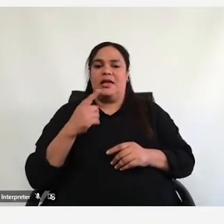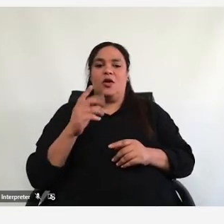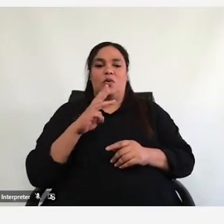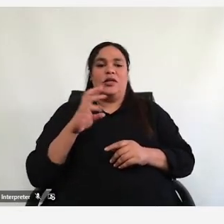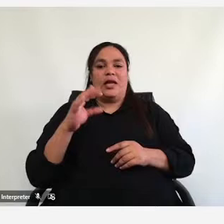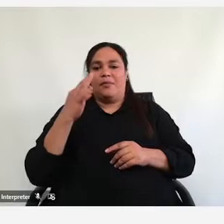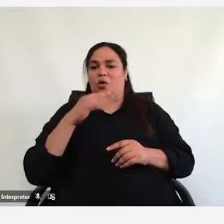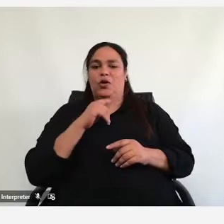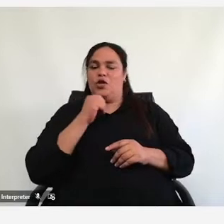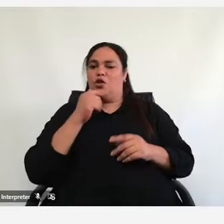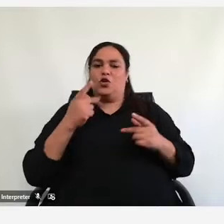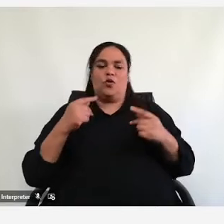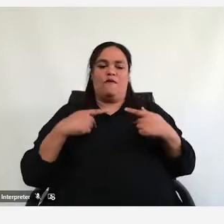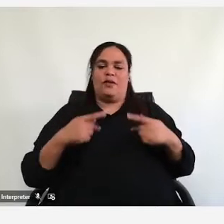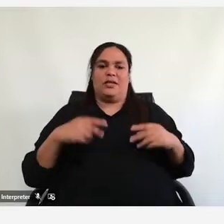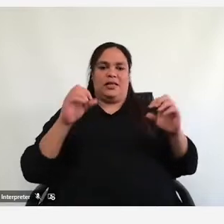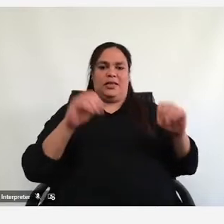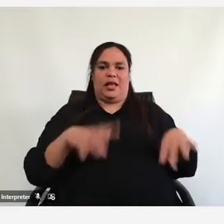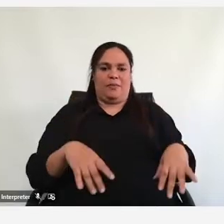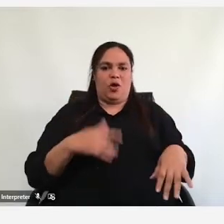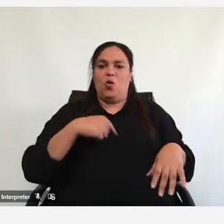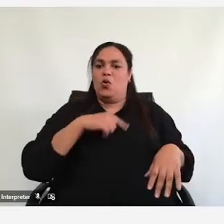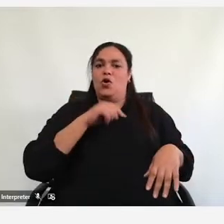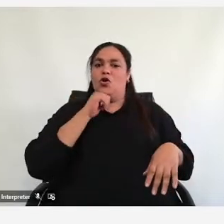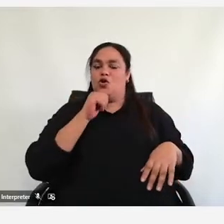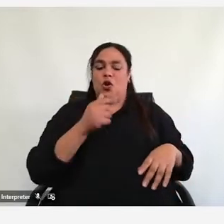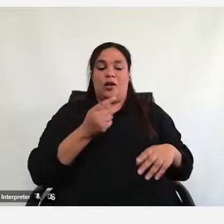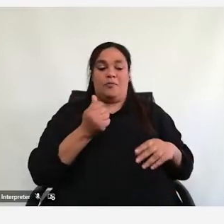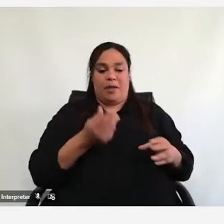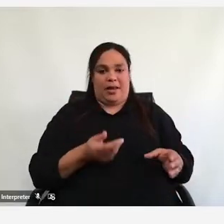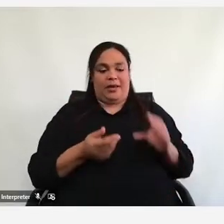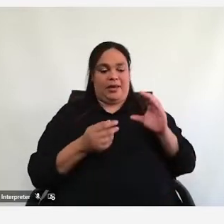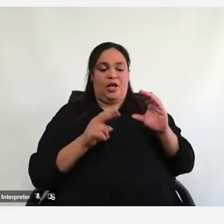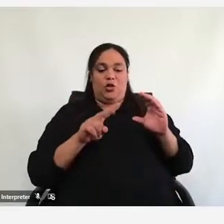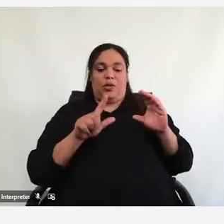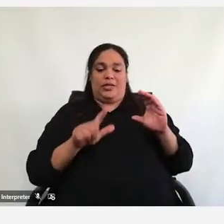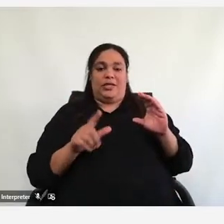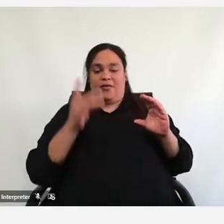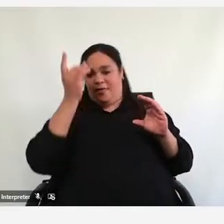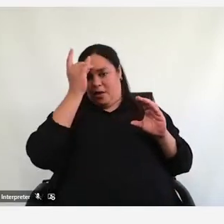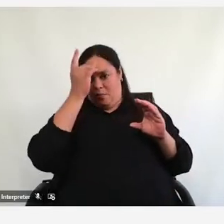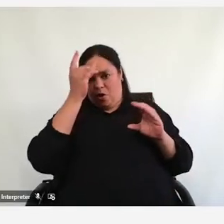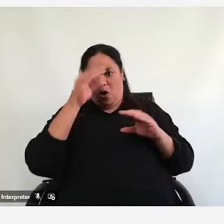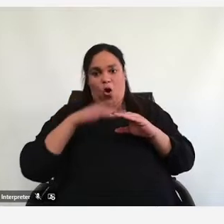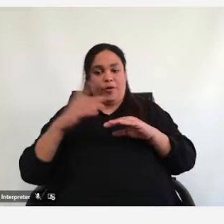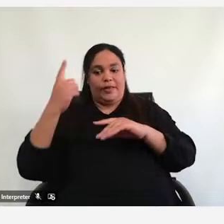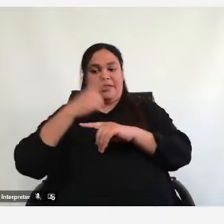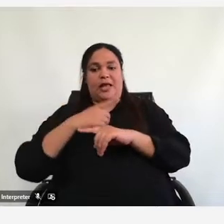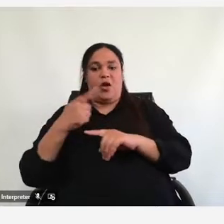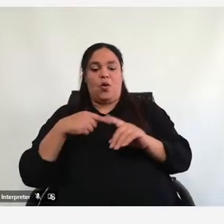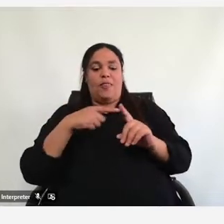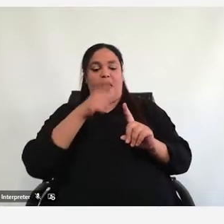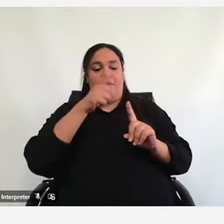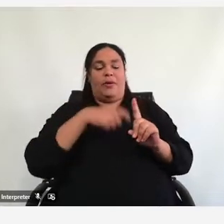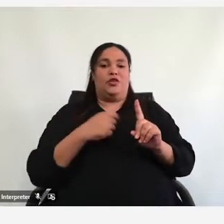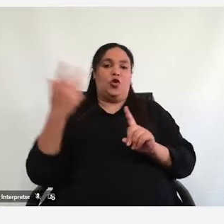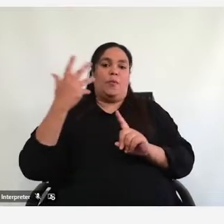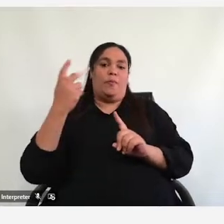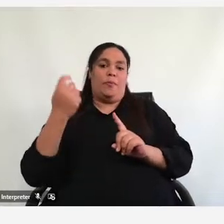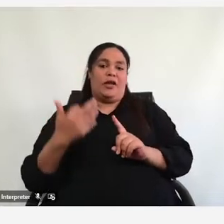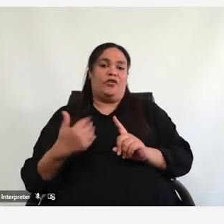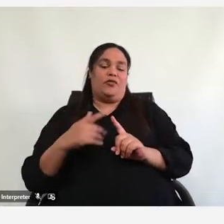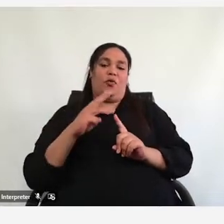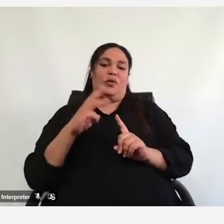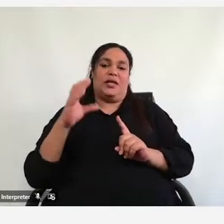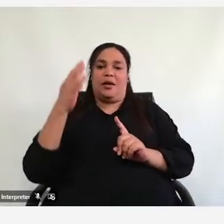don't do fiscal dumping. We are not going to get money on the 27th of March, on the day that Deirdre tables a budget for the Western Cape